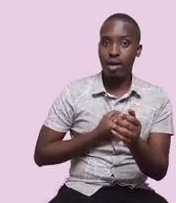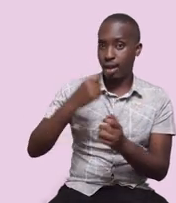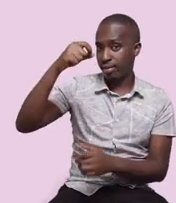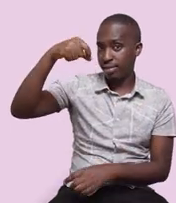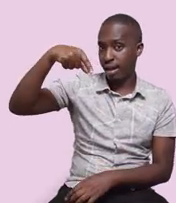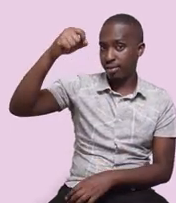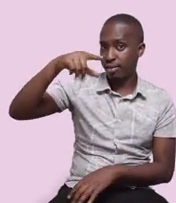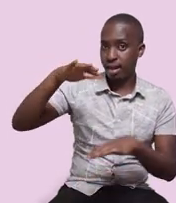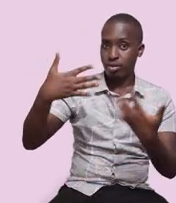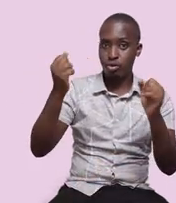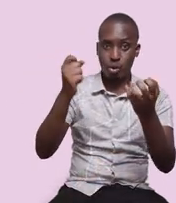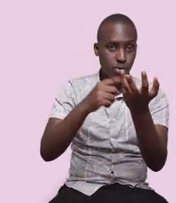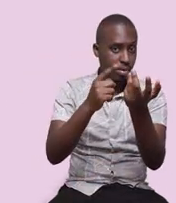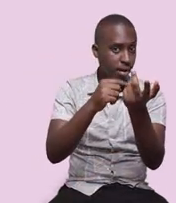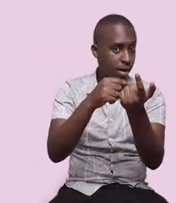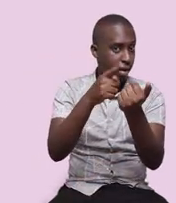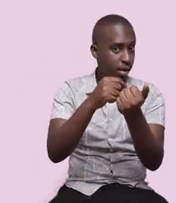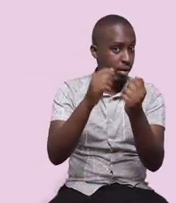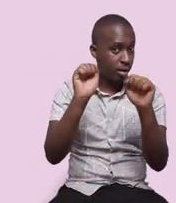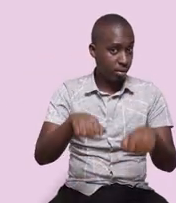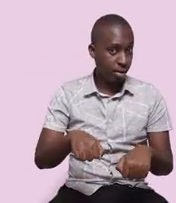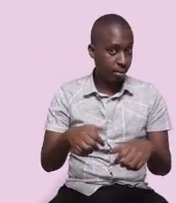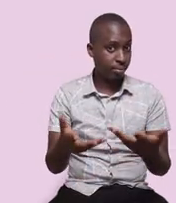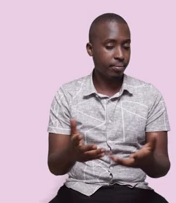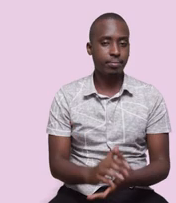stars. Can you count them?